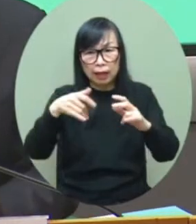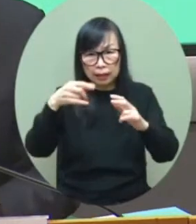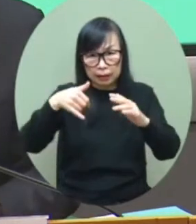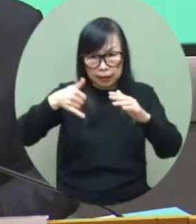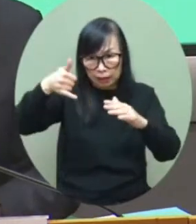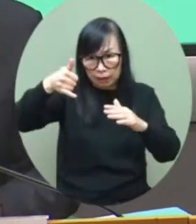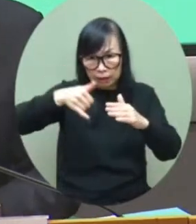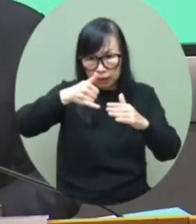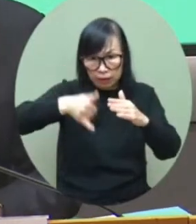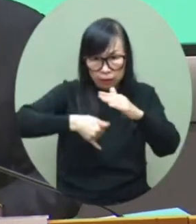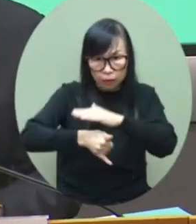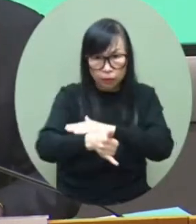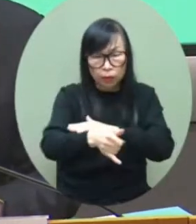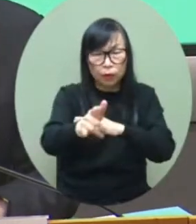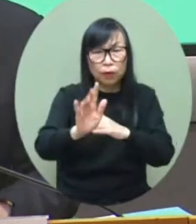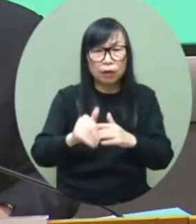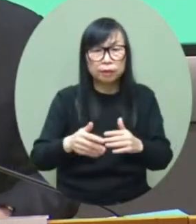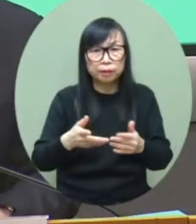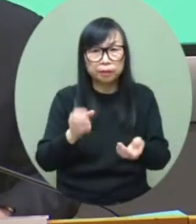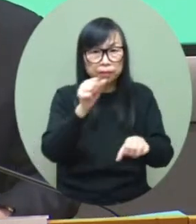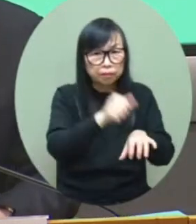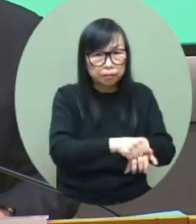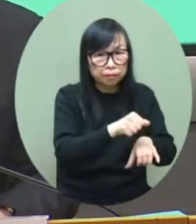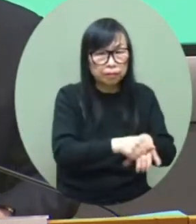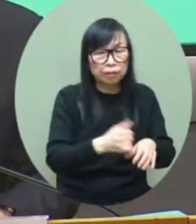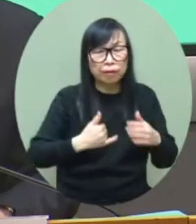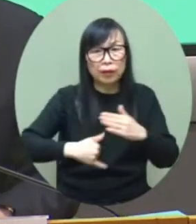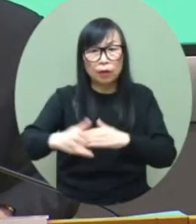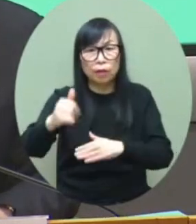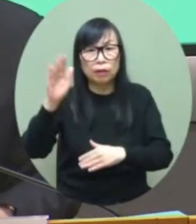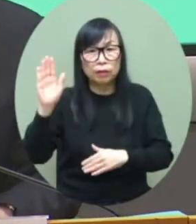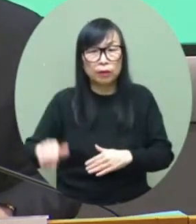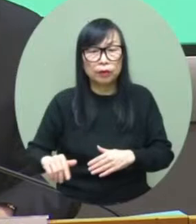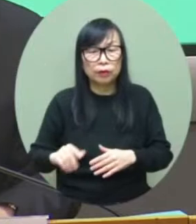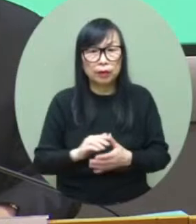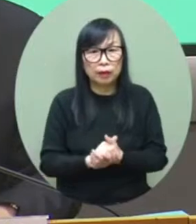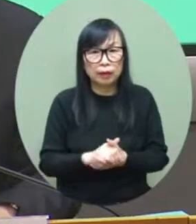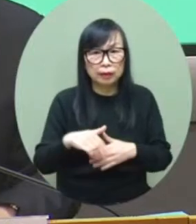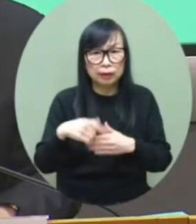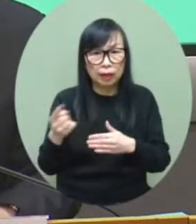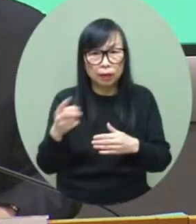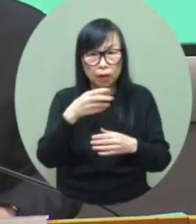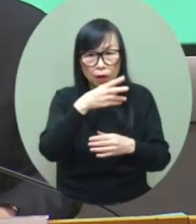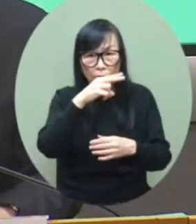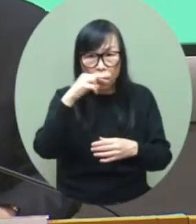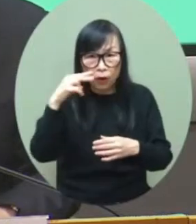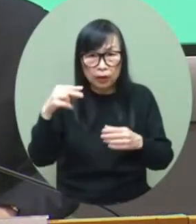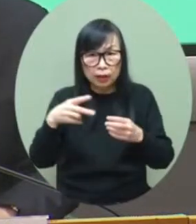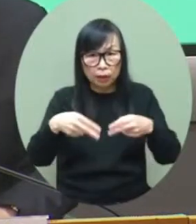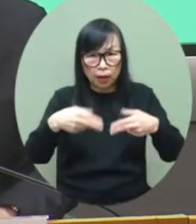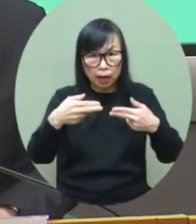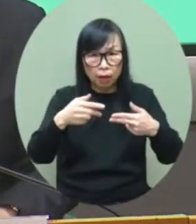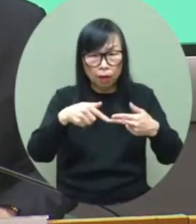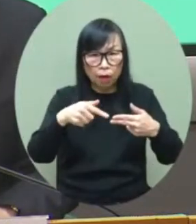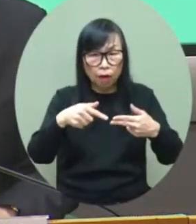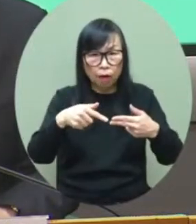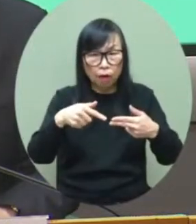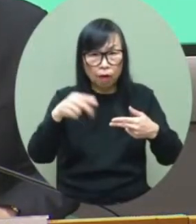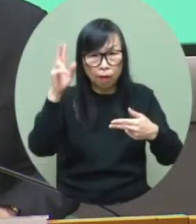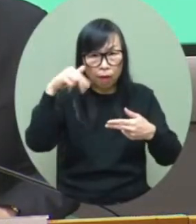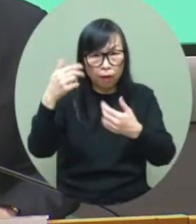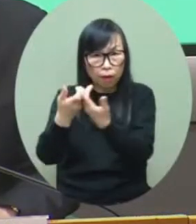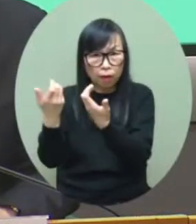can drive private cars and also use the dedicated channel to go through custom